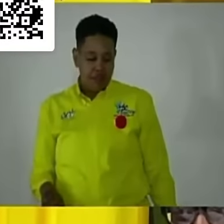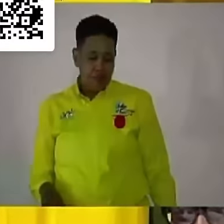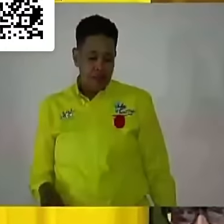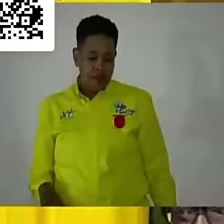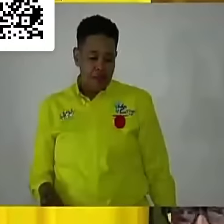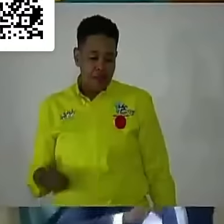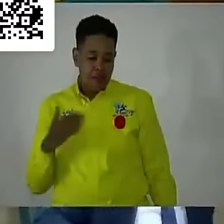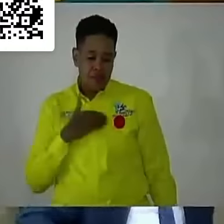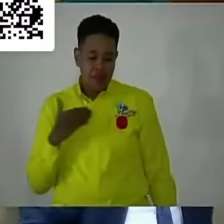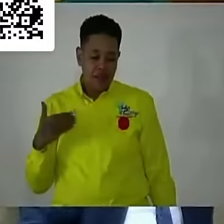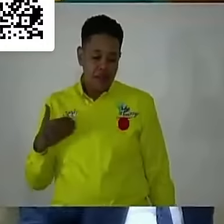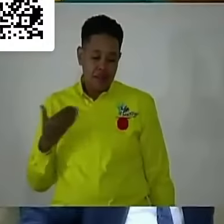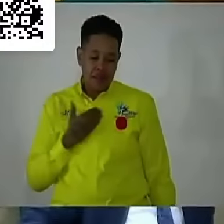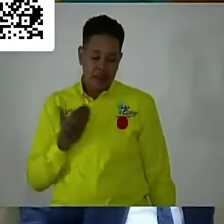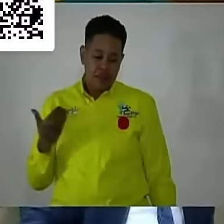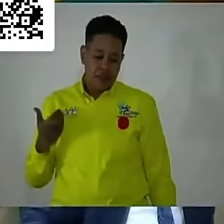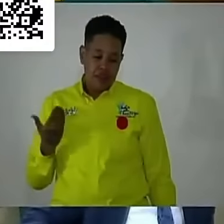Members,